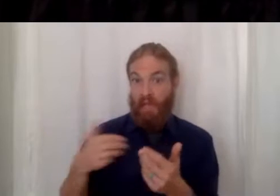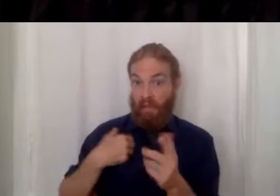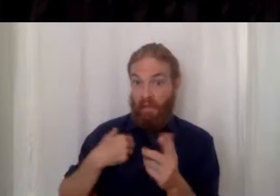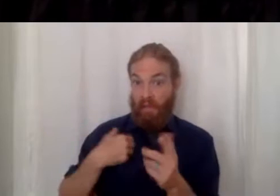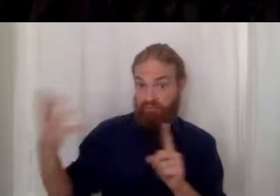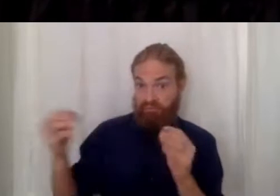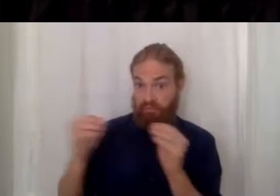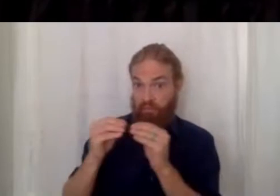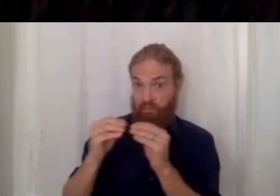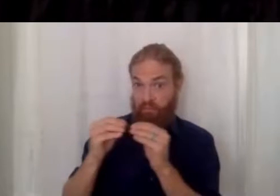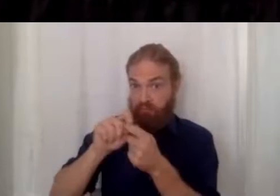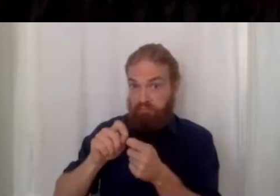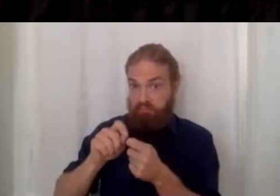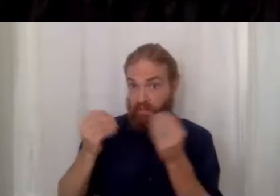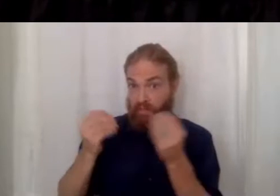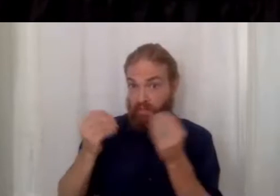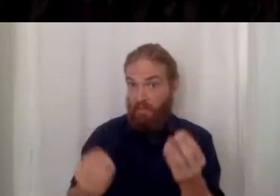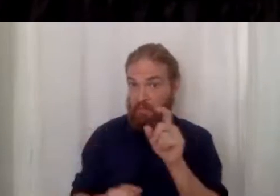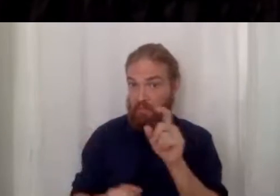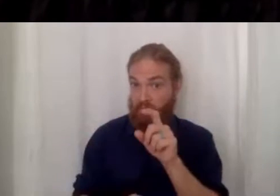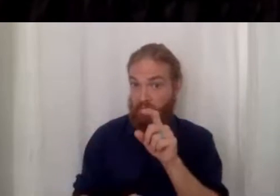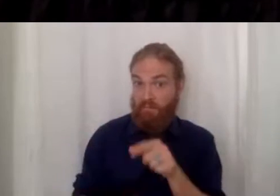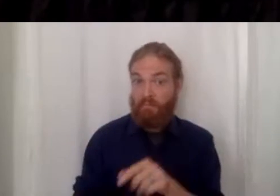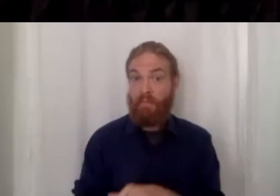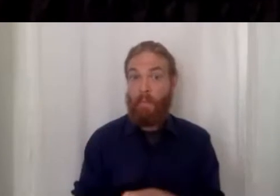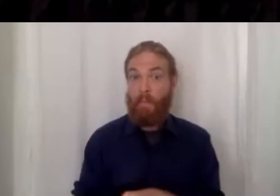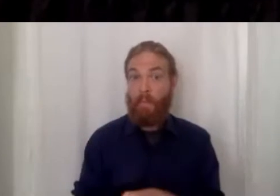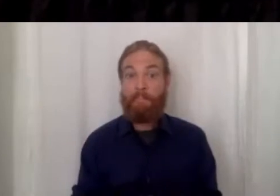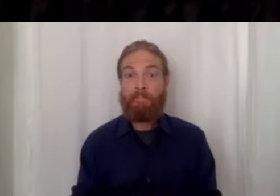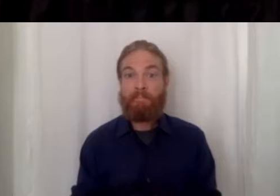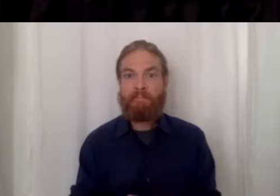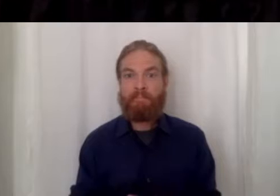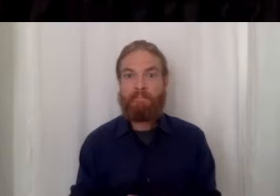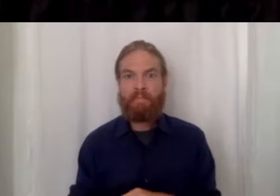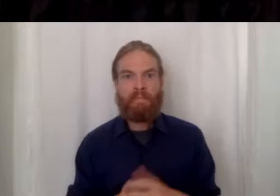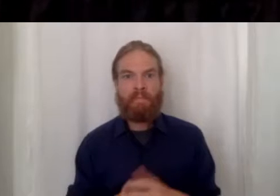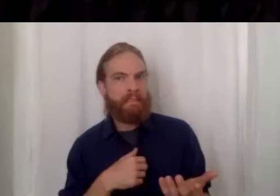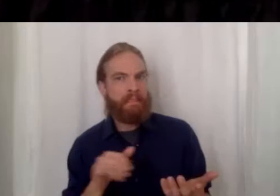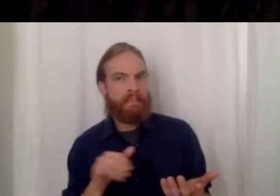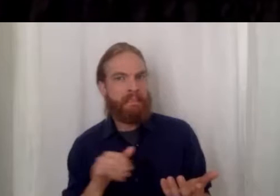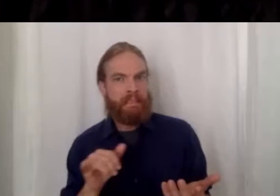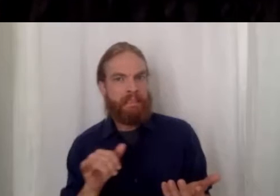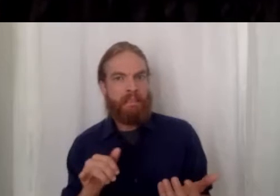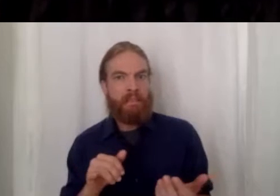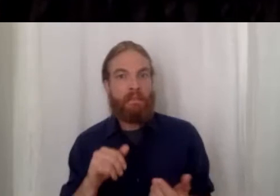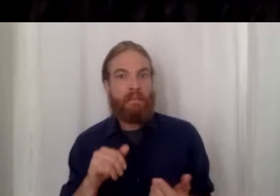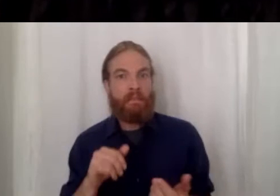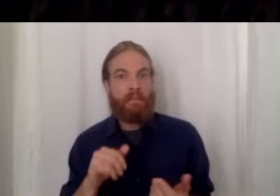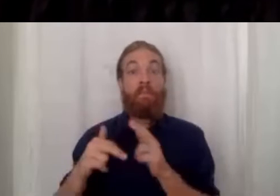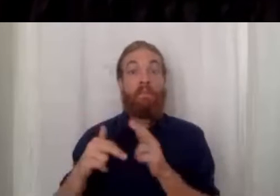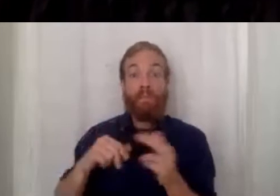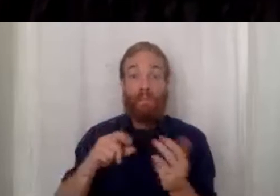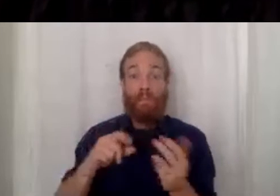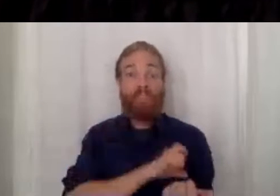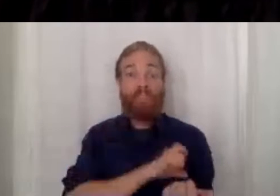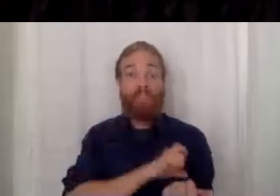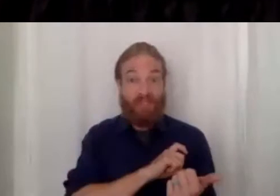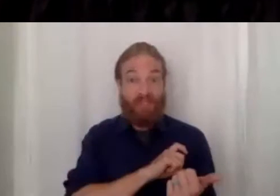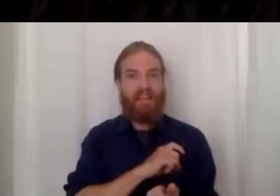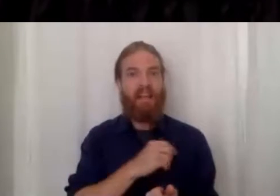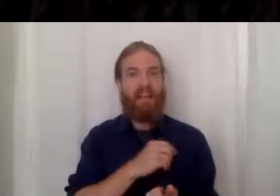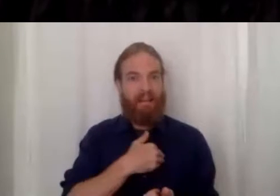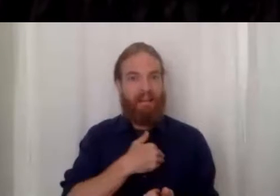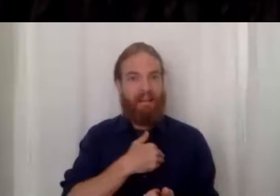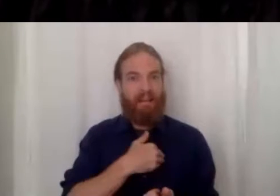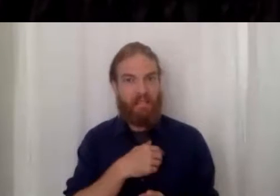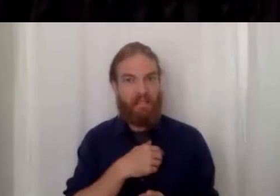It's the same thing with building security. Yeah, Bill. Any help with this? Sorry, You can- this is Go